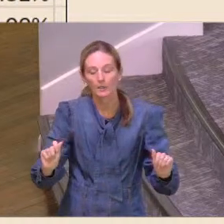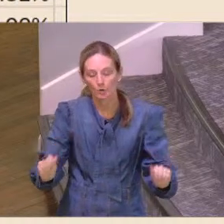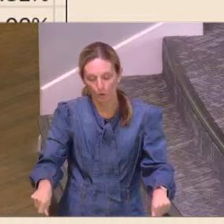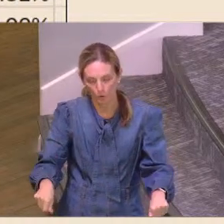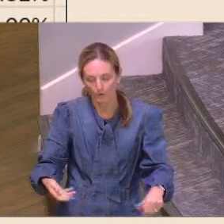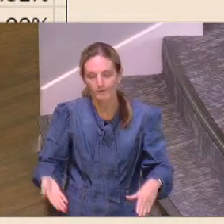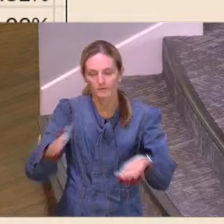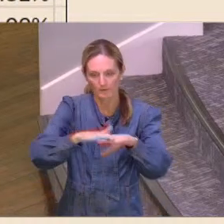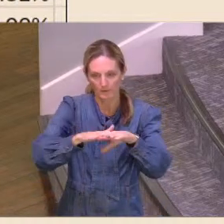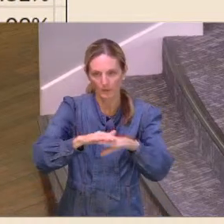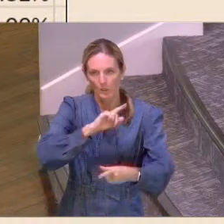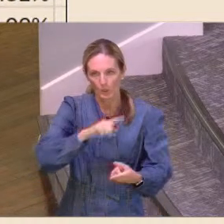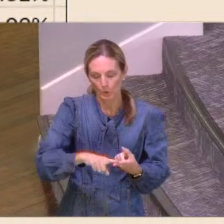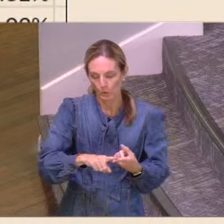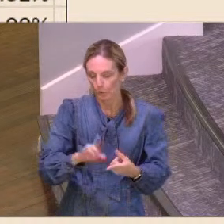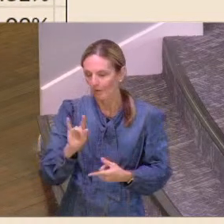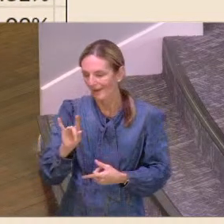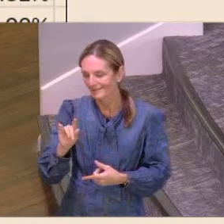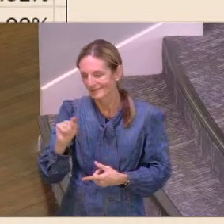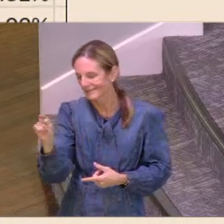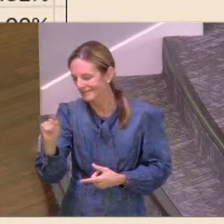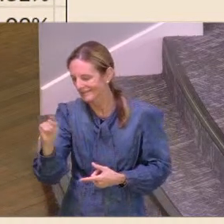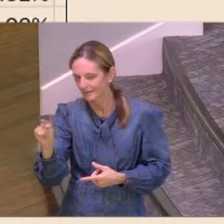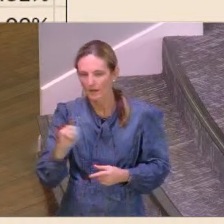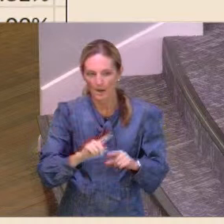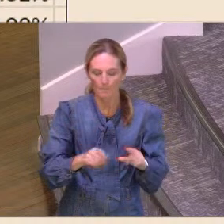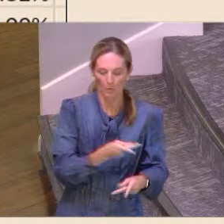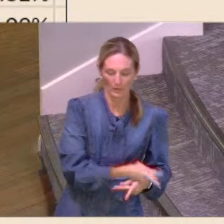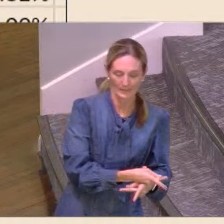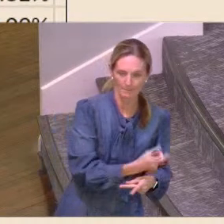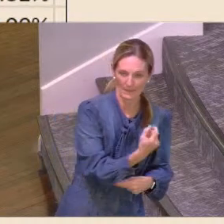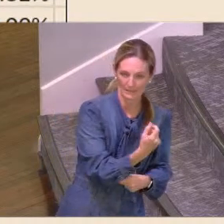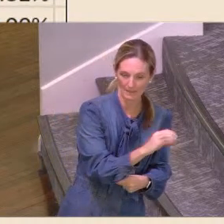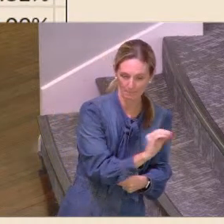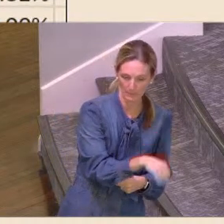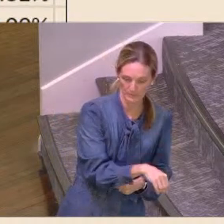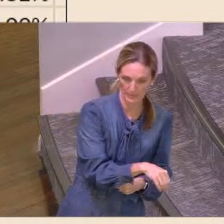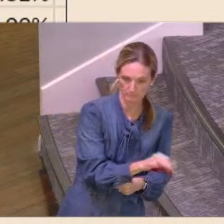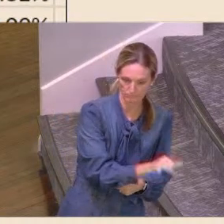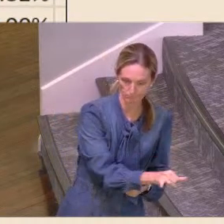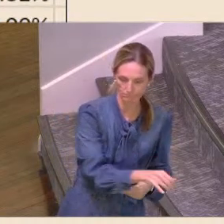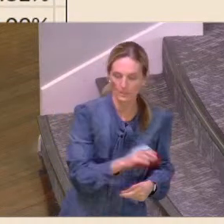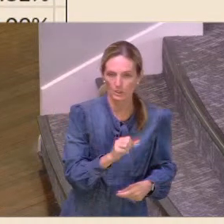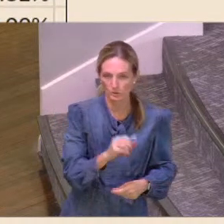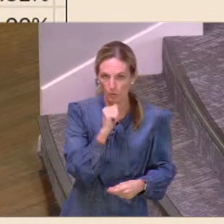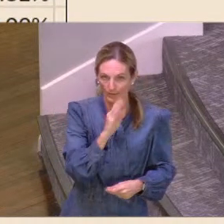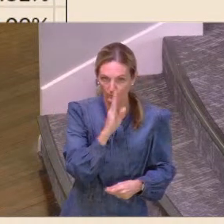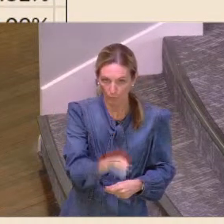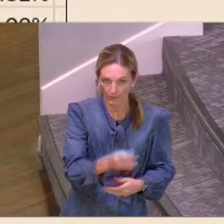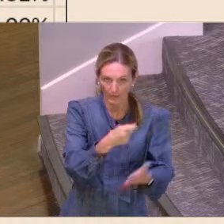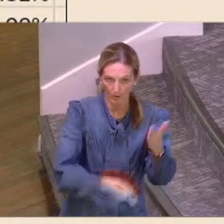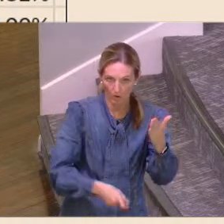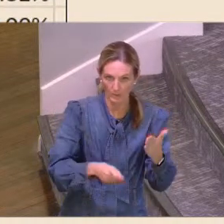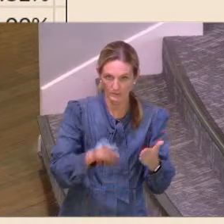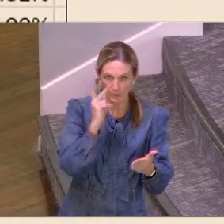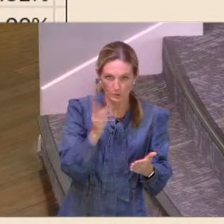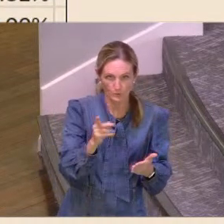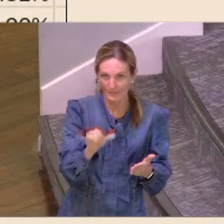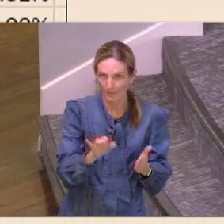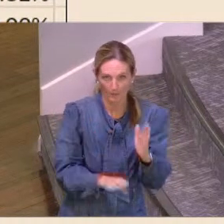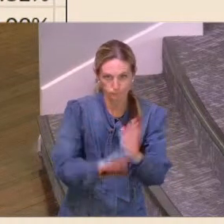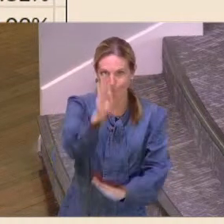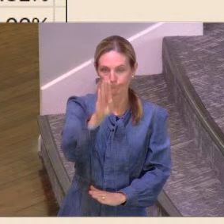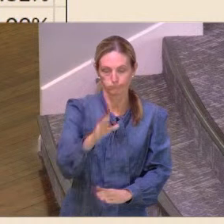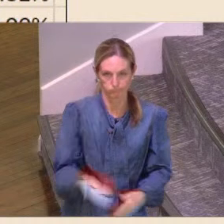way up to 18 and change. We're keeping it right at about 11%. The indirect cost, you can see that that's kind of skyrocketed